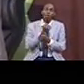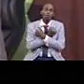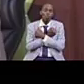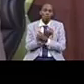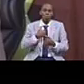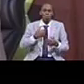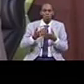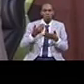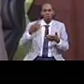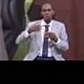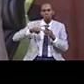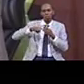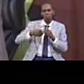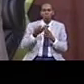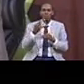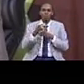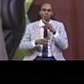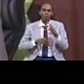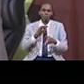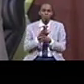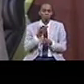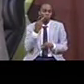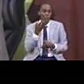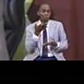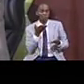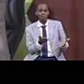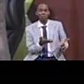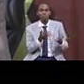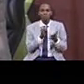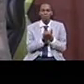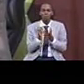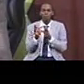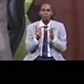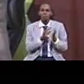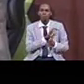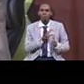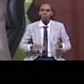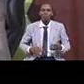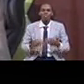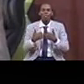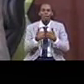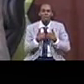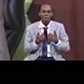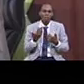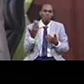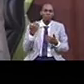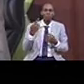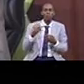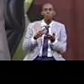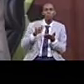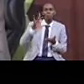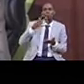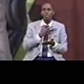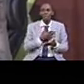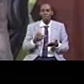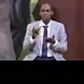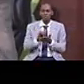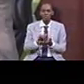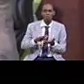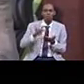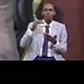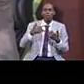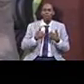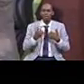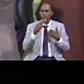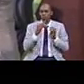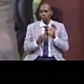of the world. You see then that Jesus Christ had glory, and that glory manifested forth. And